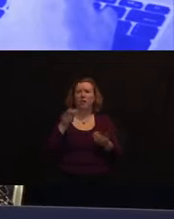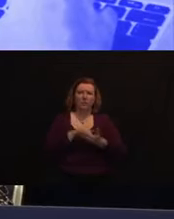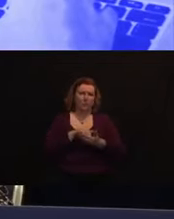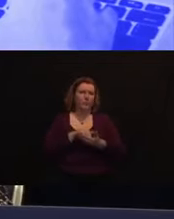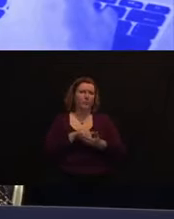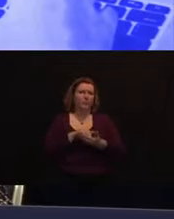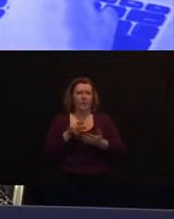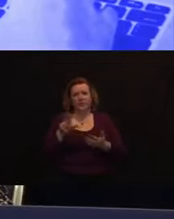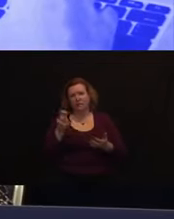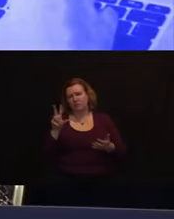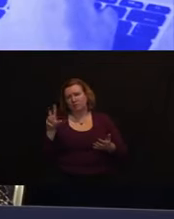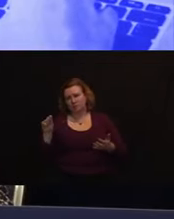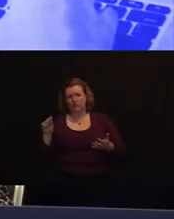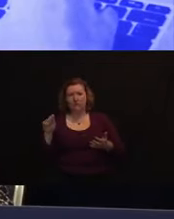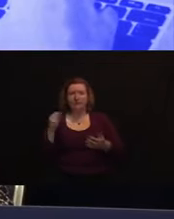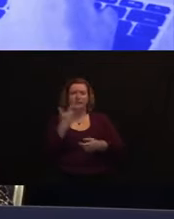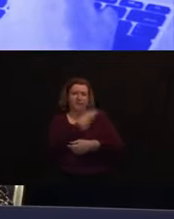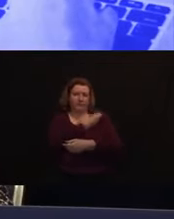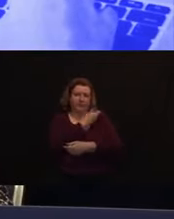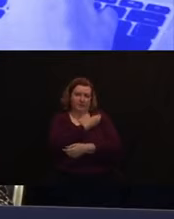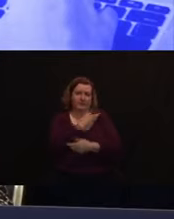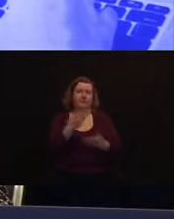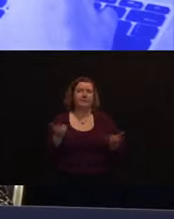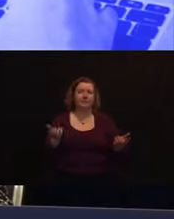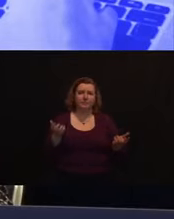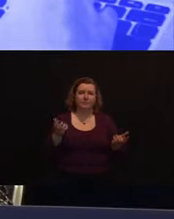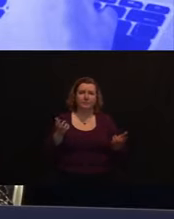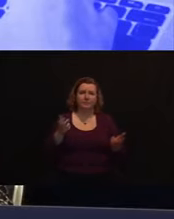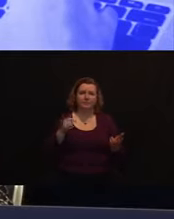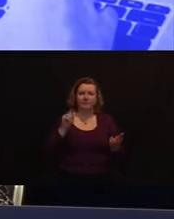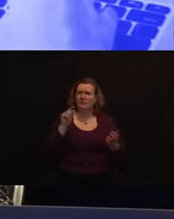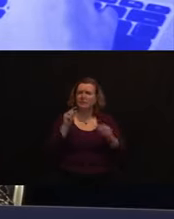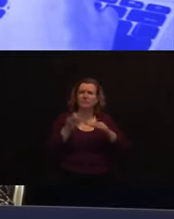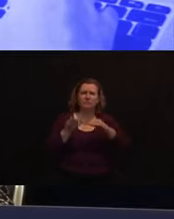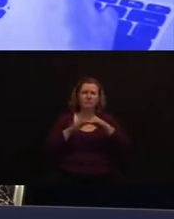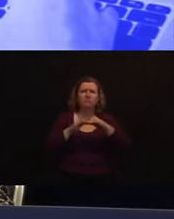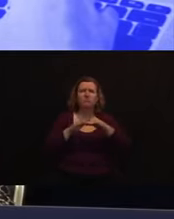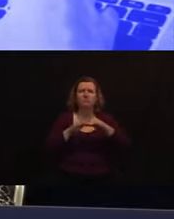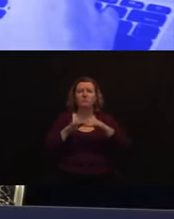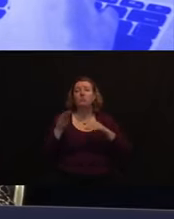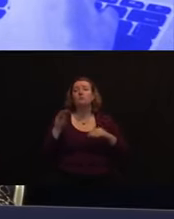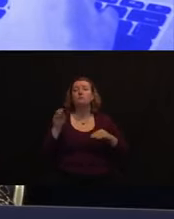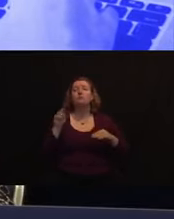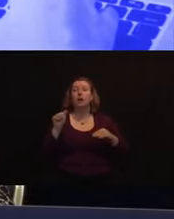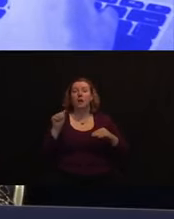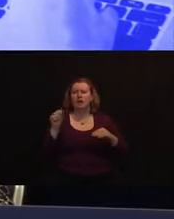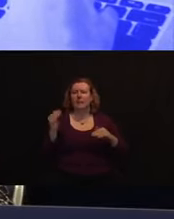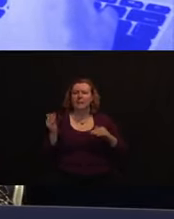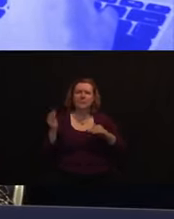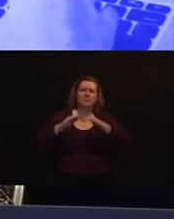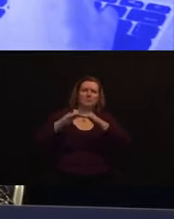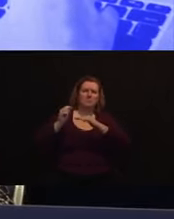551,320 vaccines. A little bit higher, Moderna, about